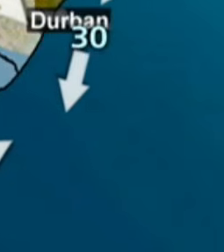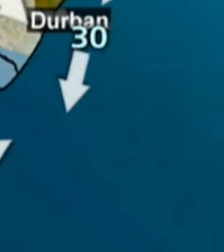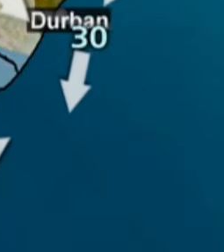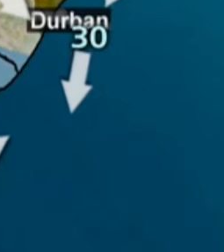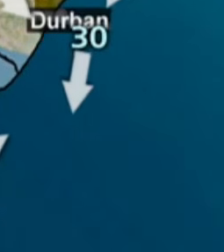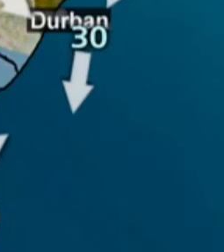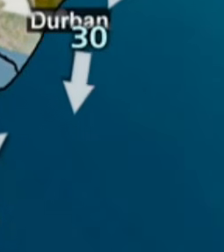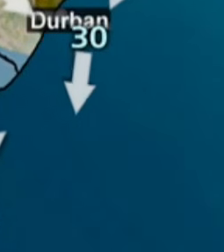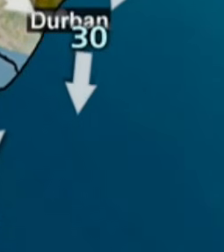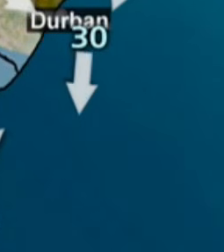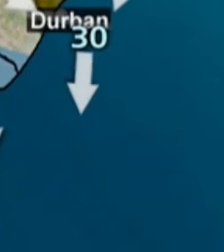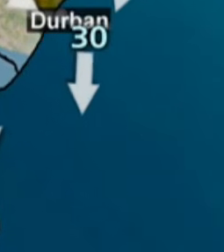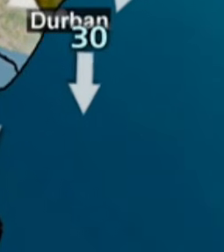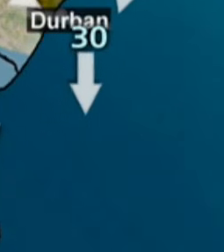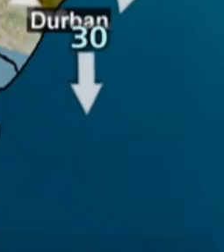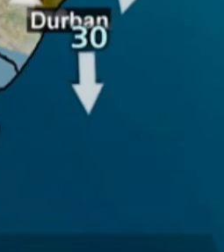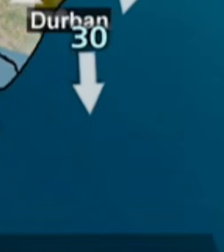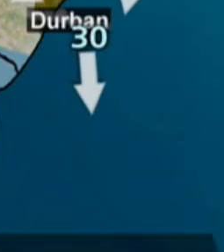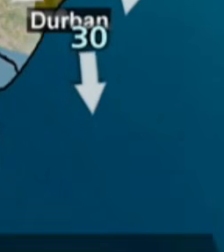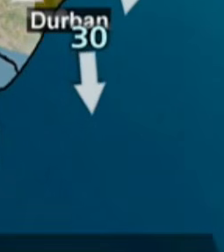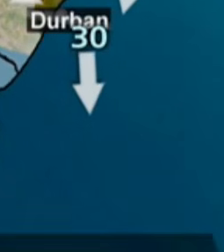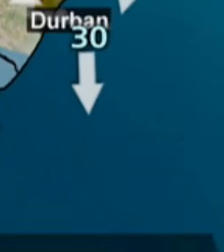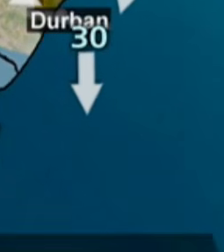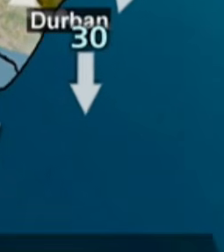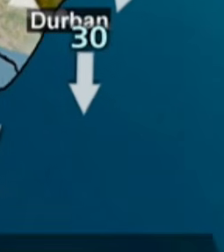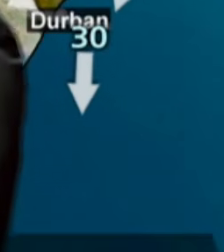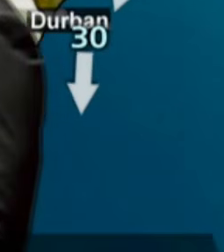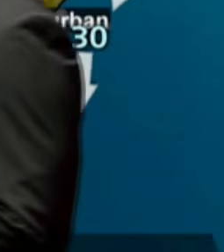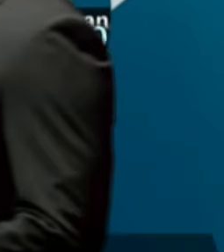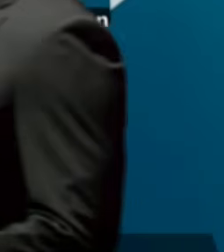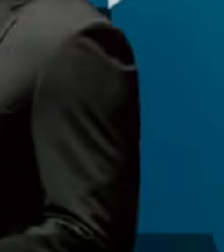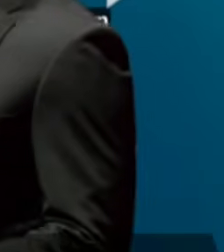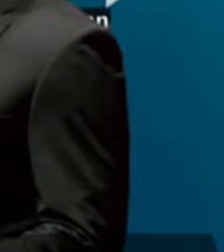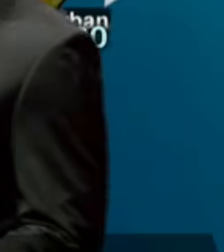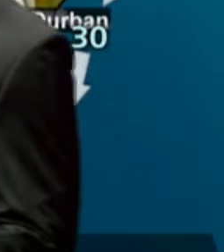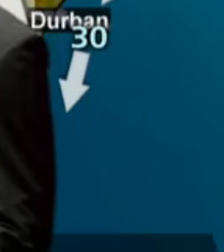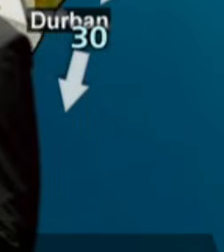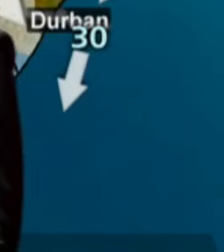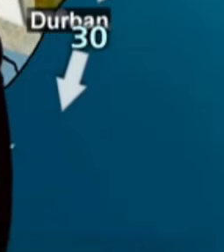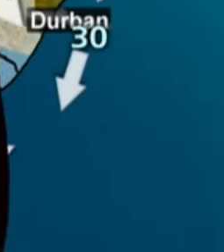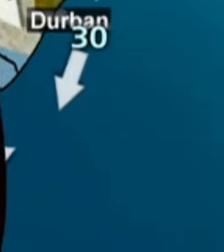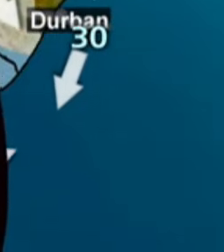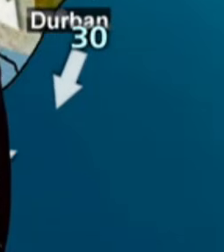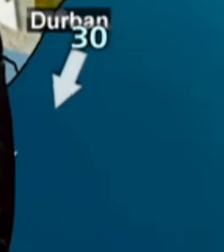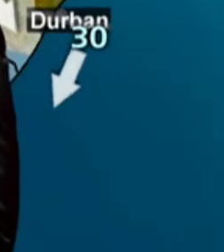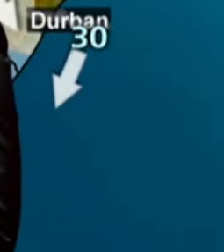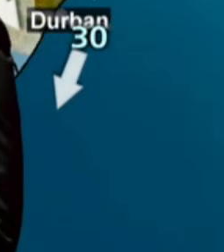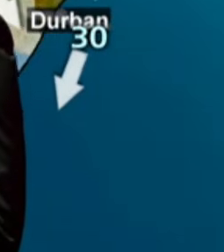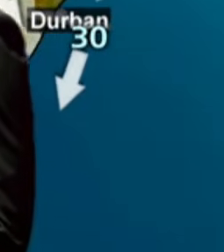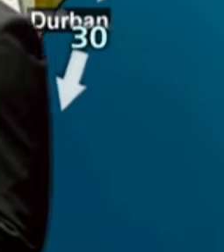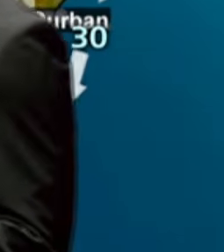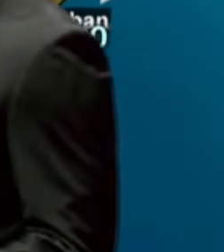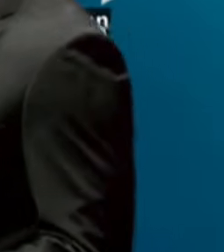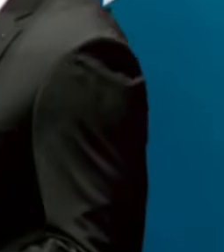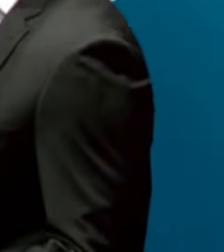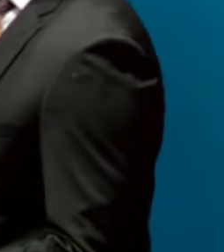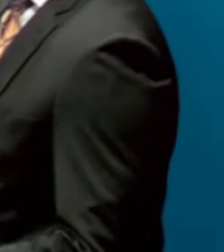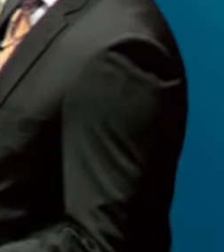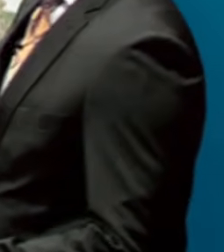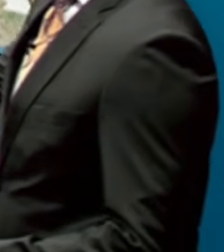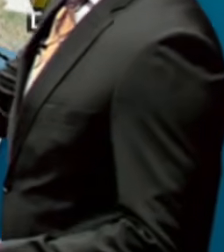Dikgaitsedi ke a leboha ba bui madume ho tsabele pisimba ka jeno hlakile hore khula o batang hlahlele ba ke dipula tse ntla holo ka Freeland ho tla jala ka haro ka